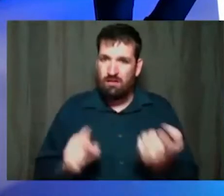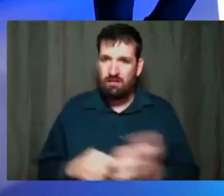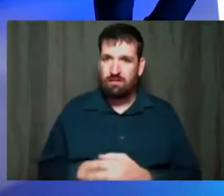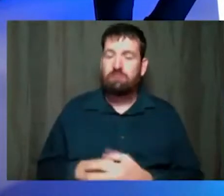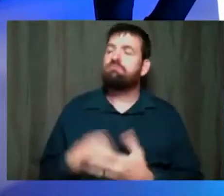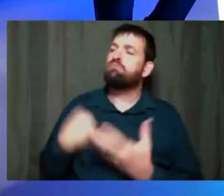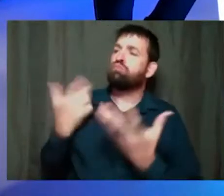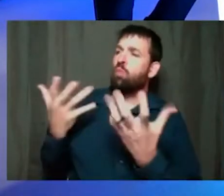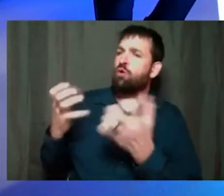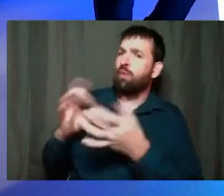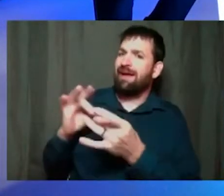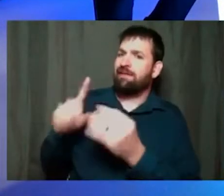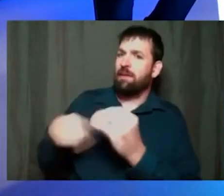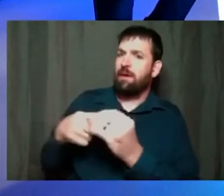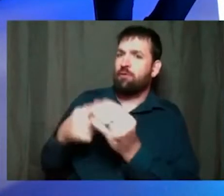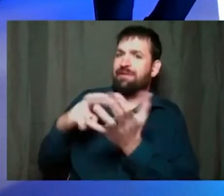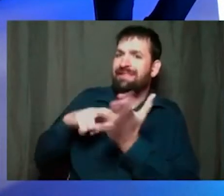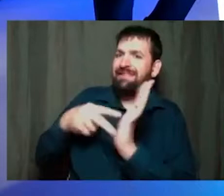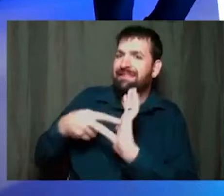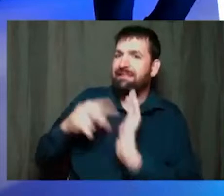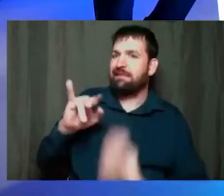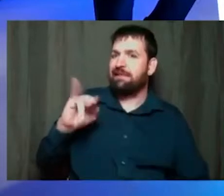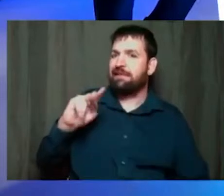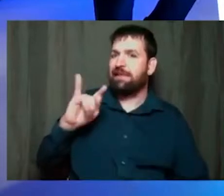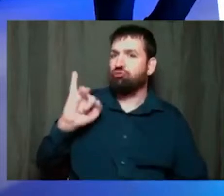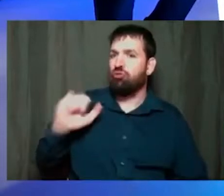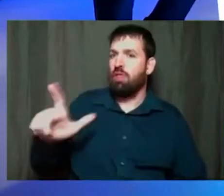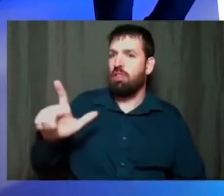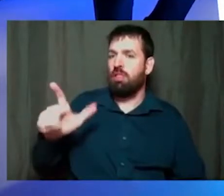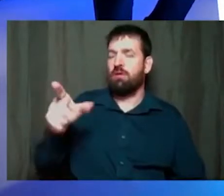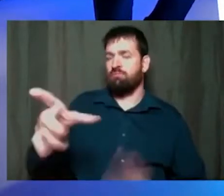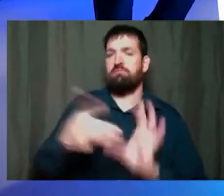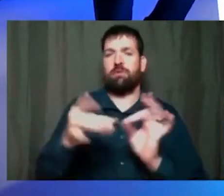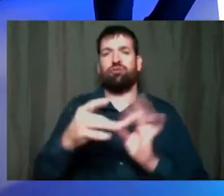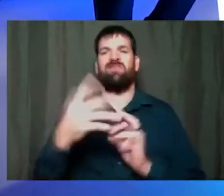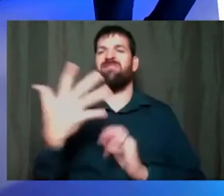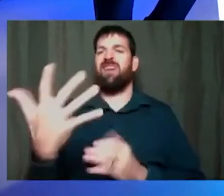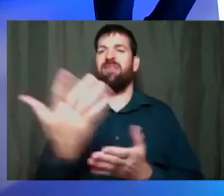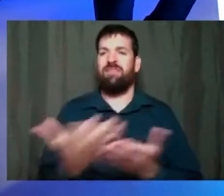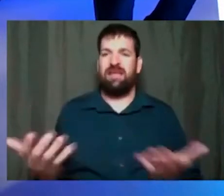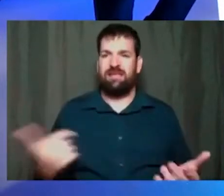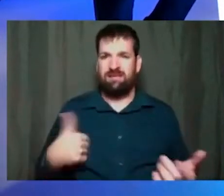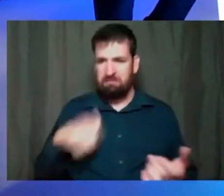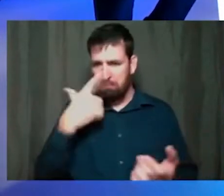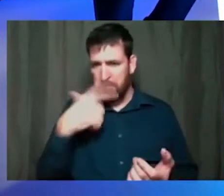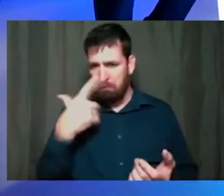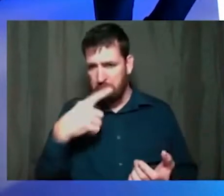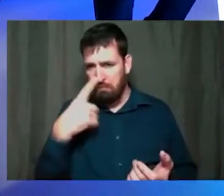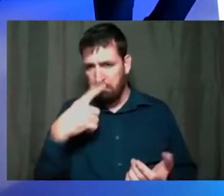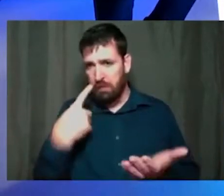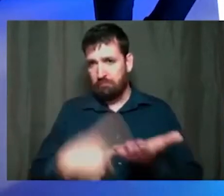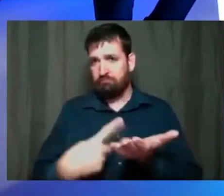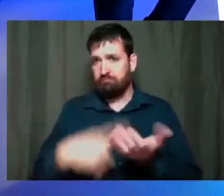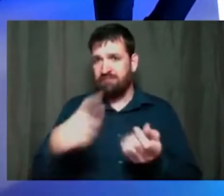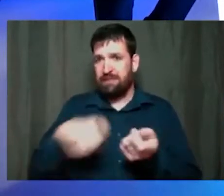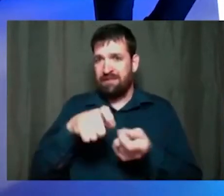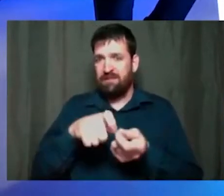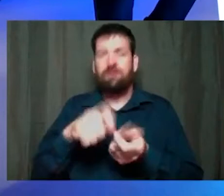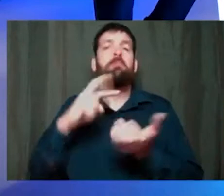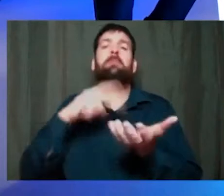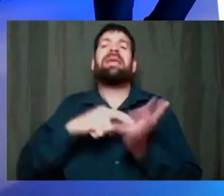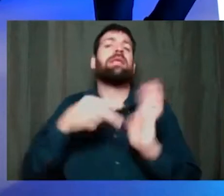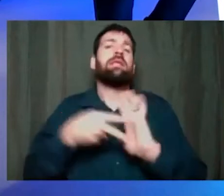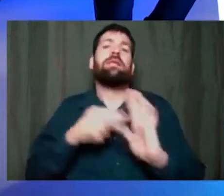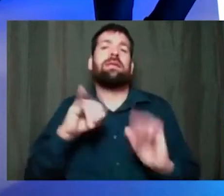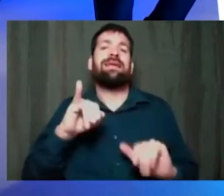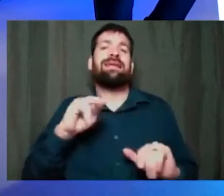word you use a lot. So as we go through your 5 things that you tell us, so can we talk just specifically about when you mean intentional, what do you mean by that? And just